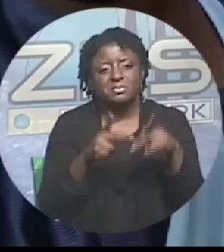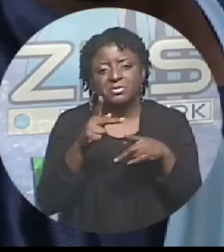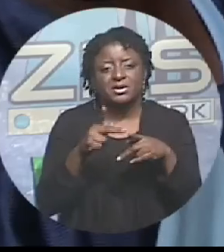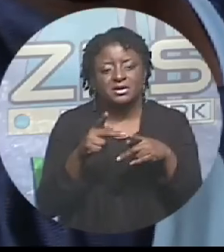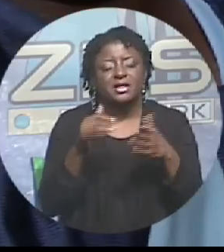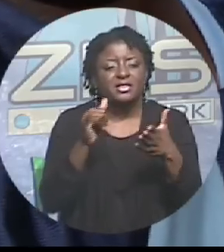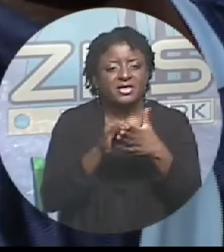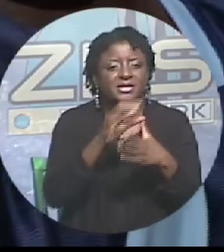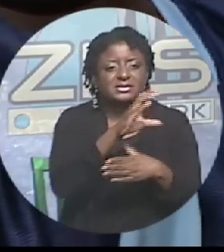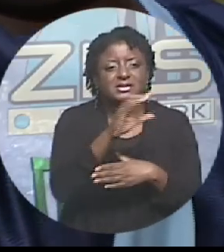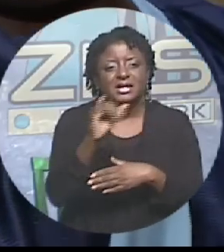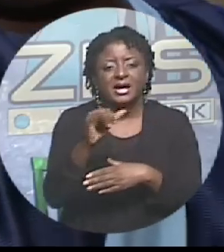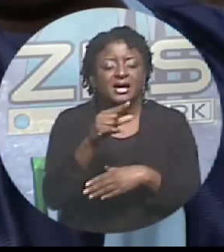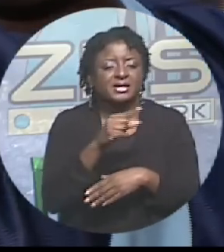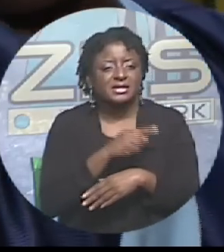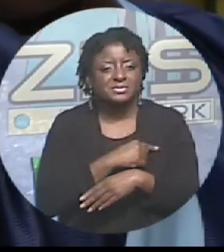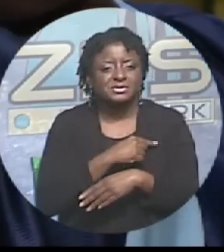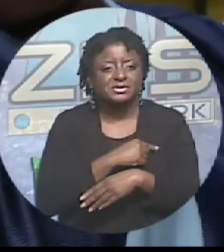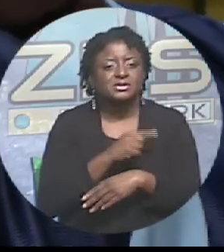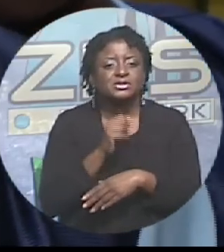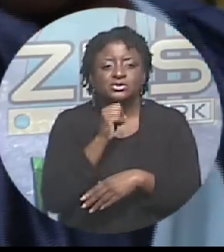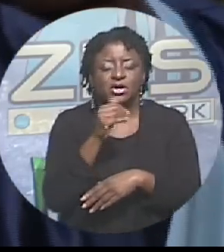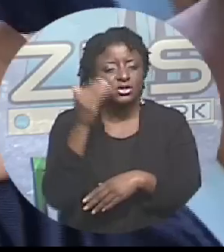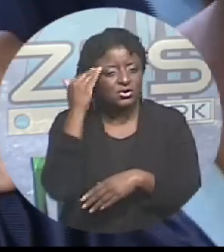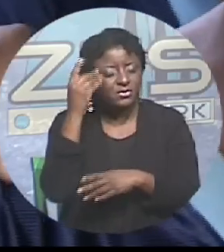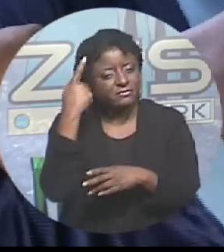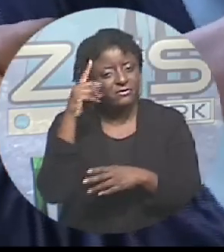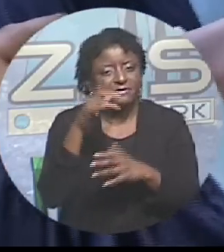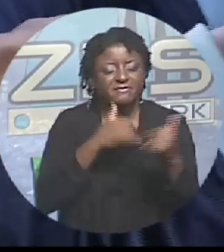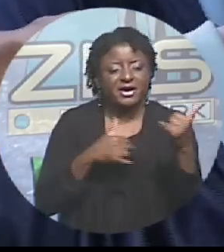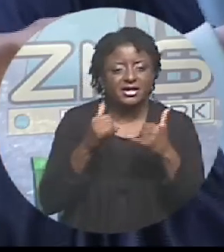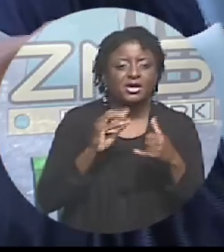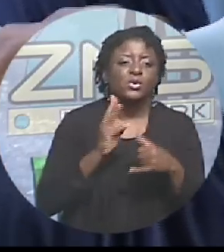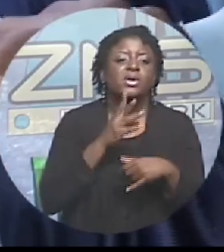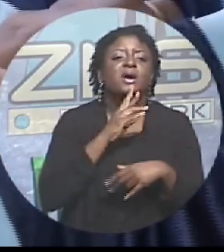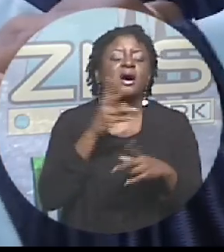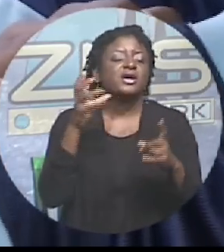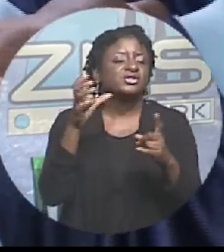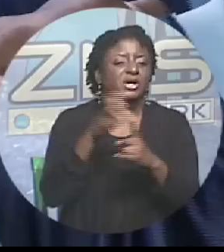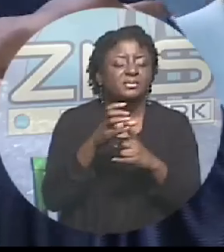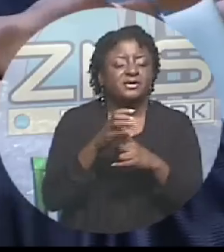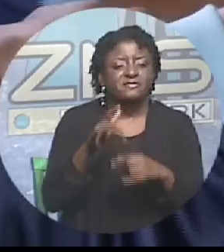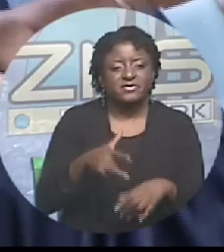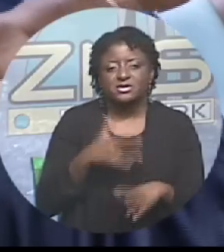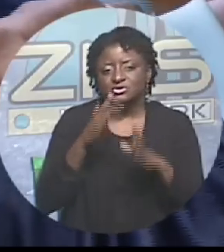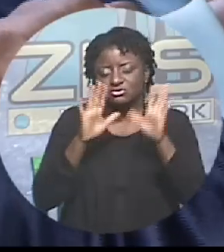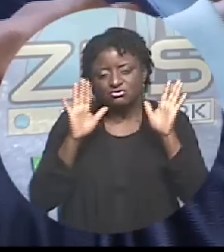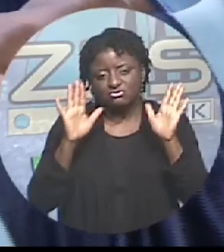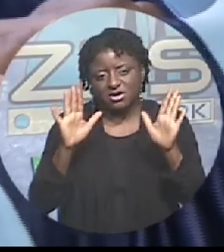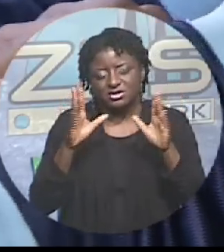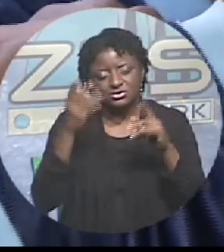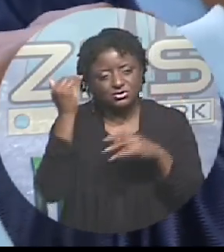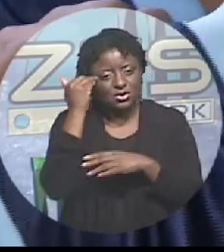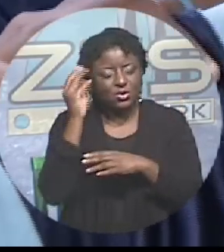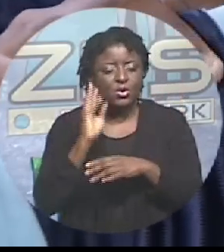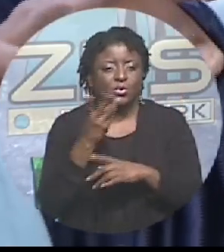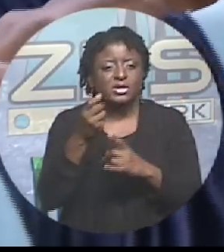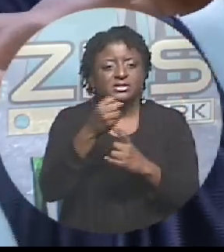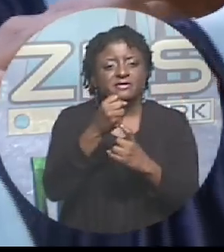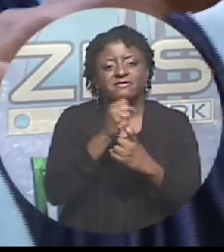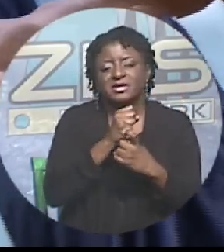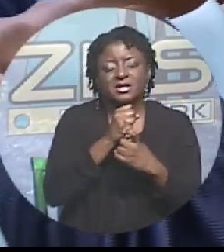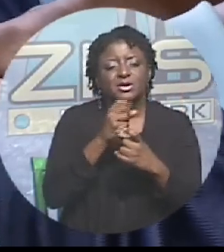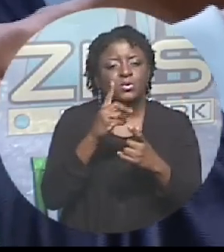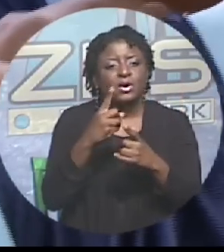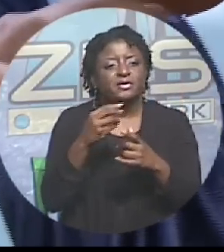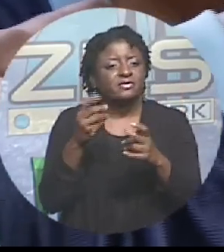C.I. Gibson is not known for fighting, we are the champions. It feels great to know that we defeated one of the most